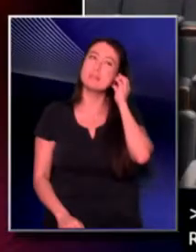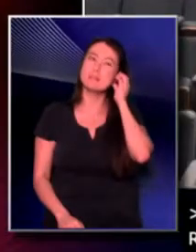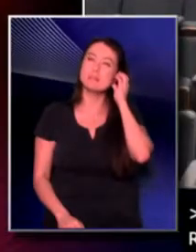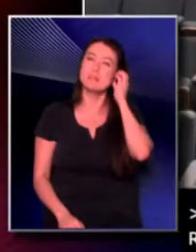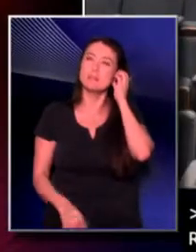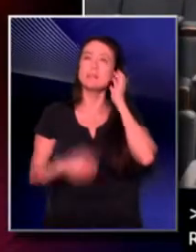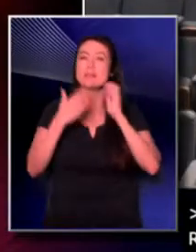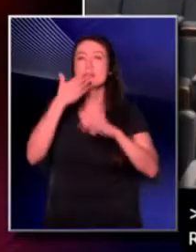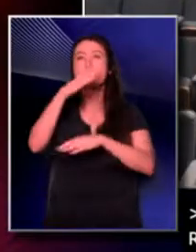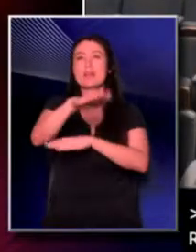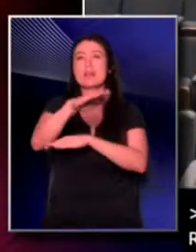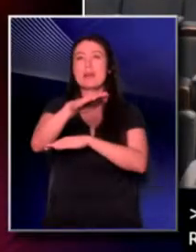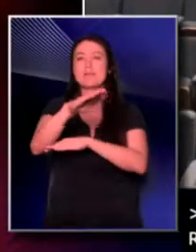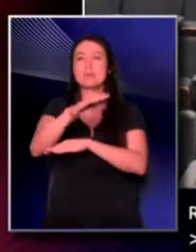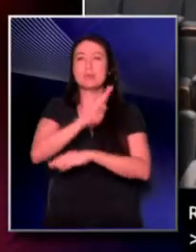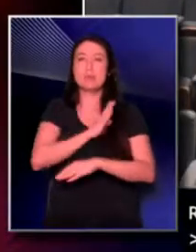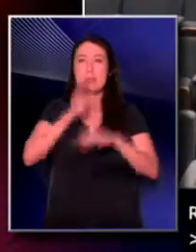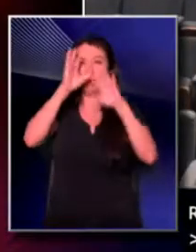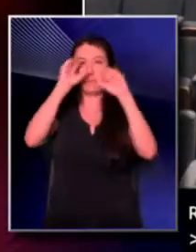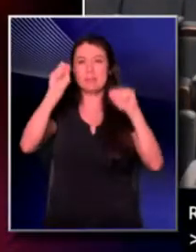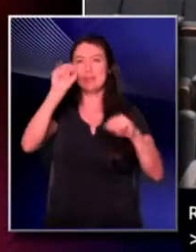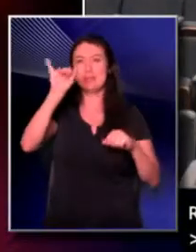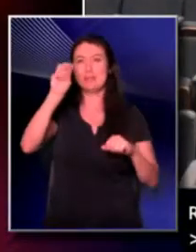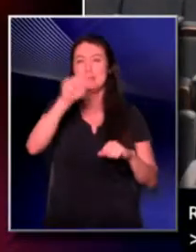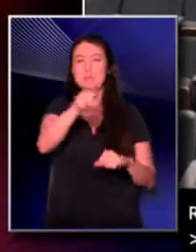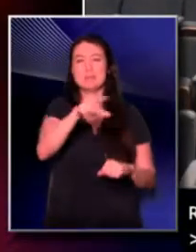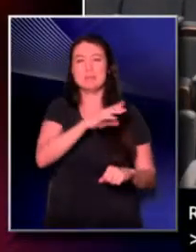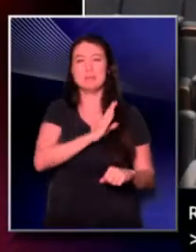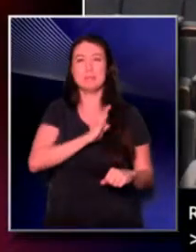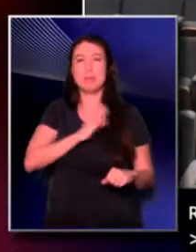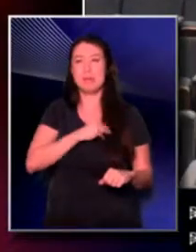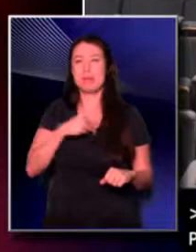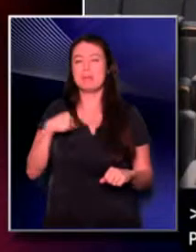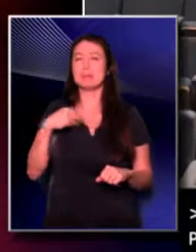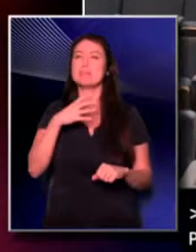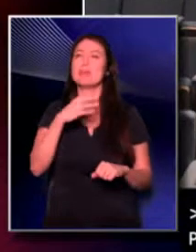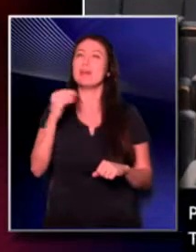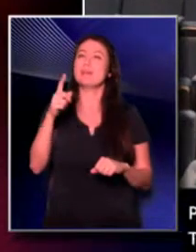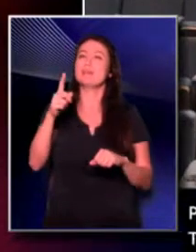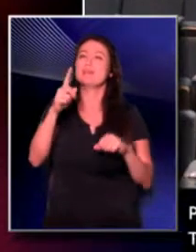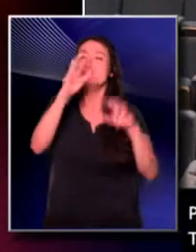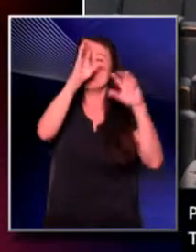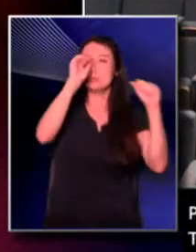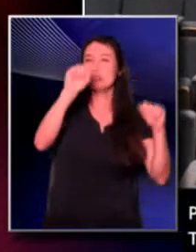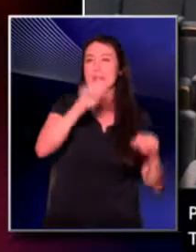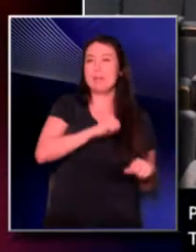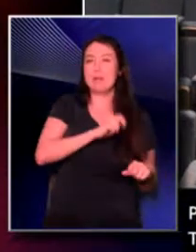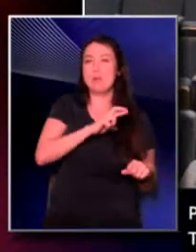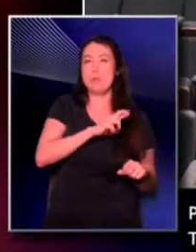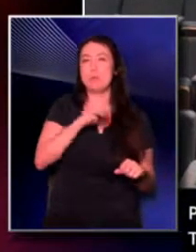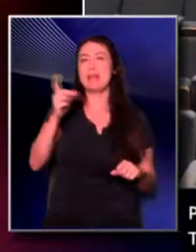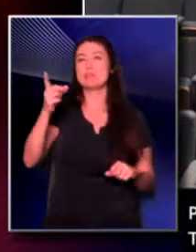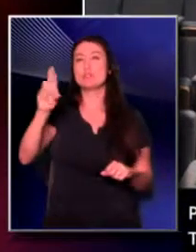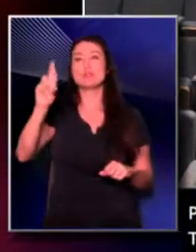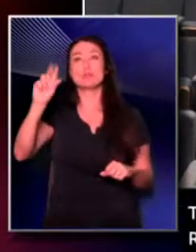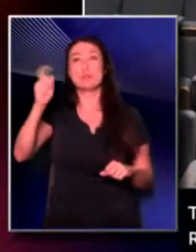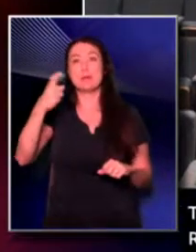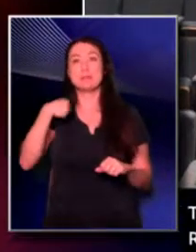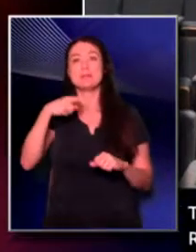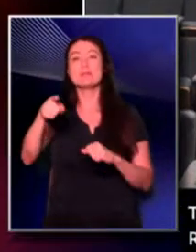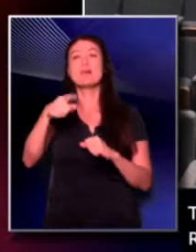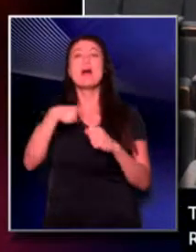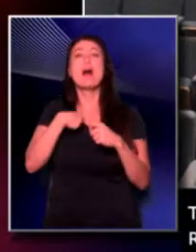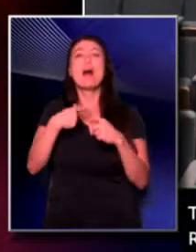Good afternoon, Board President Sims, members of the board, Superintendent Reichman, and Dr. Rex. In your board packet, I've provided a copy of the